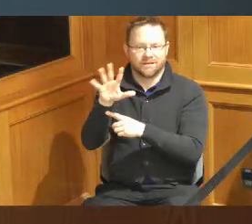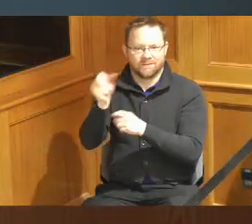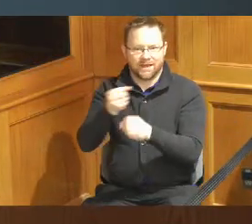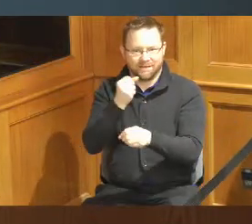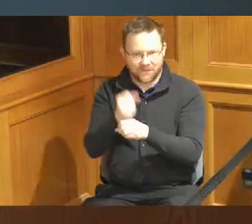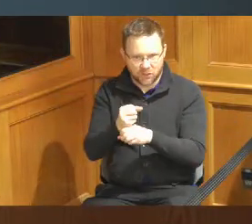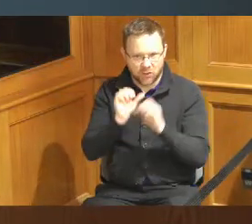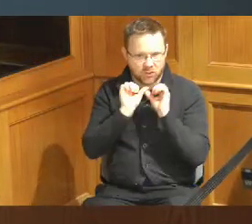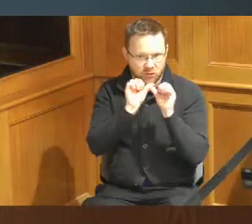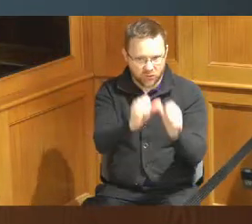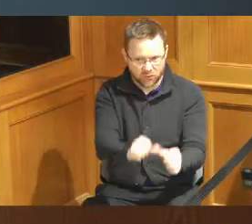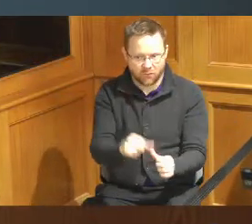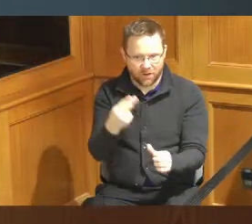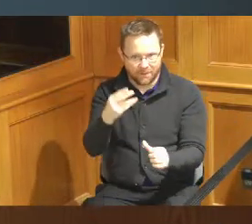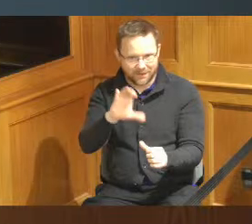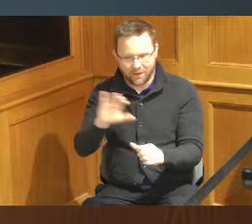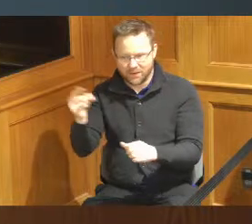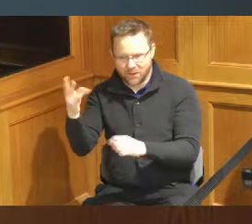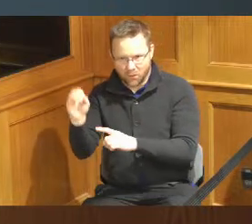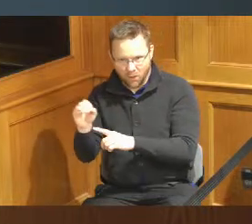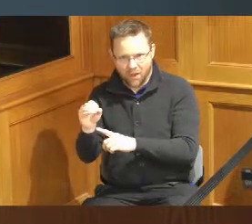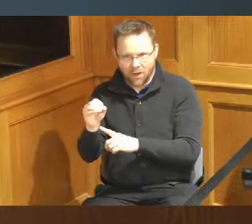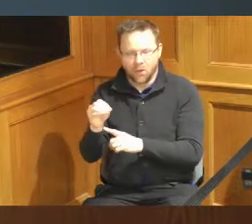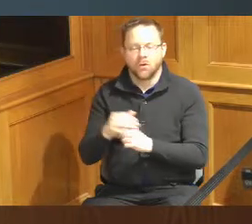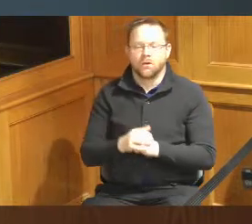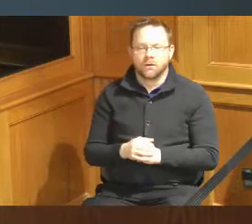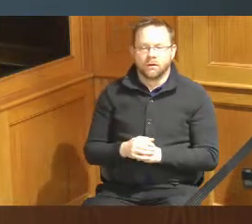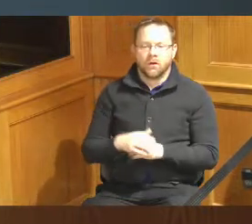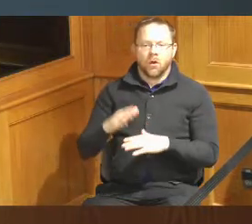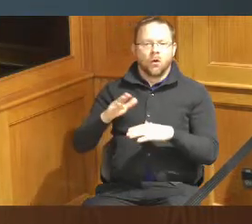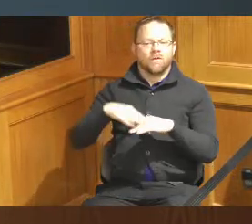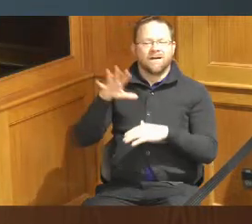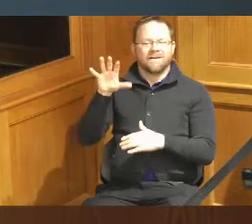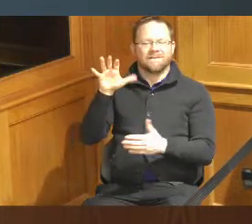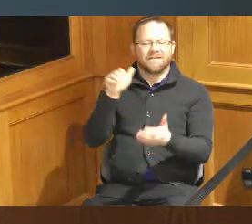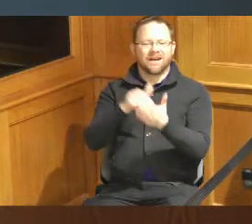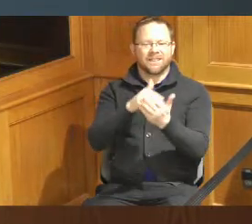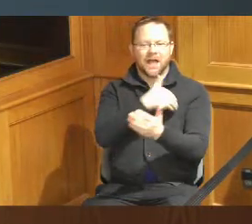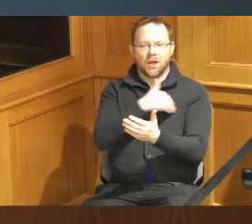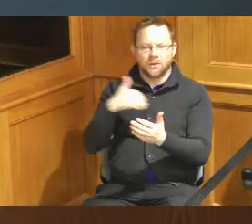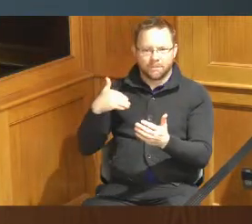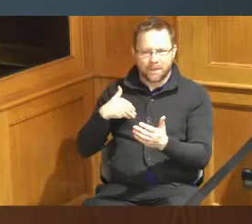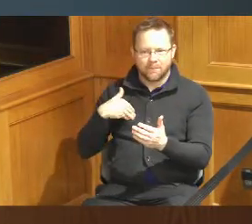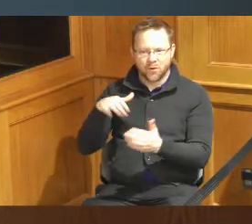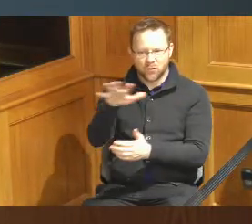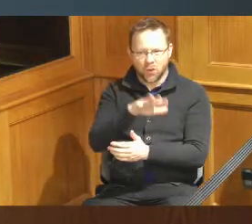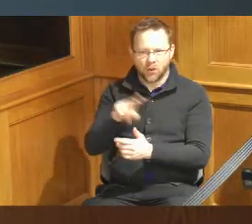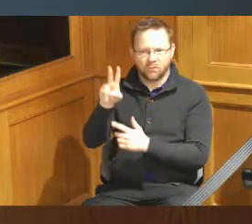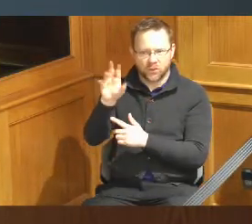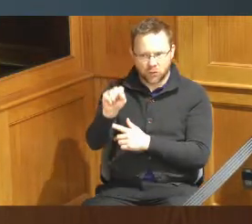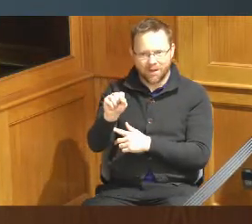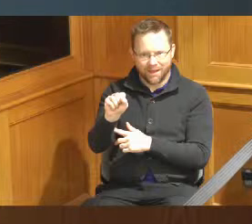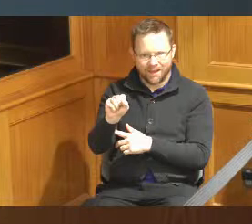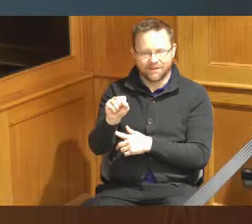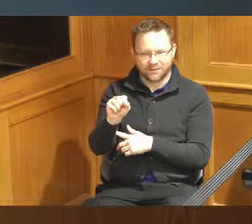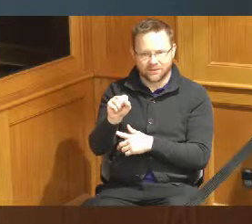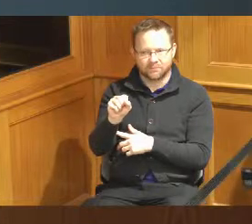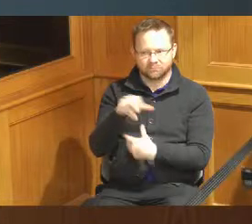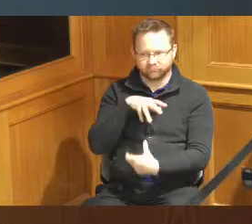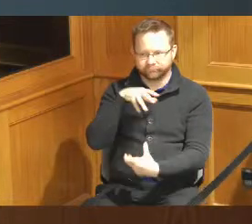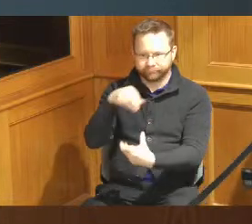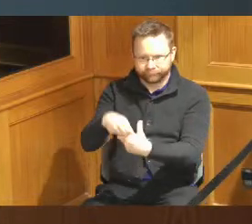Hamilton County and Ohio this year. Over 500,000 members in the United States alone serve